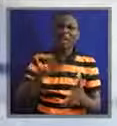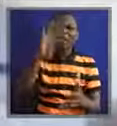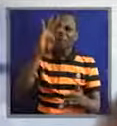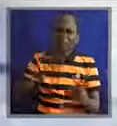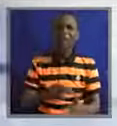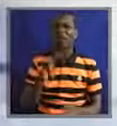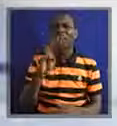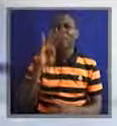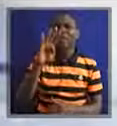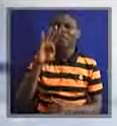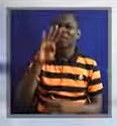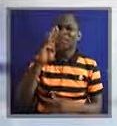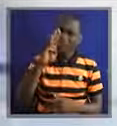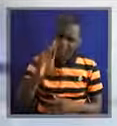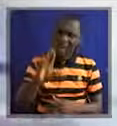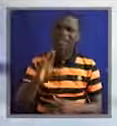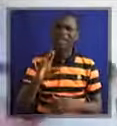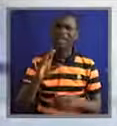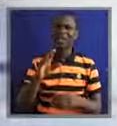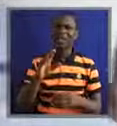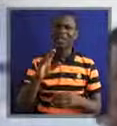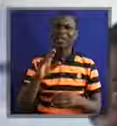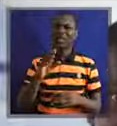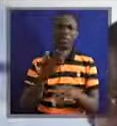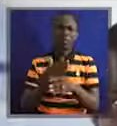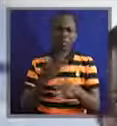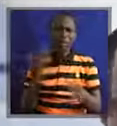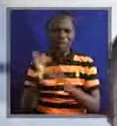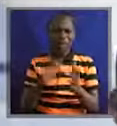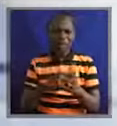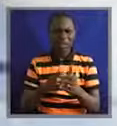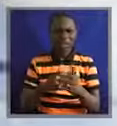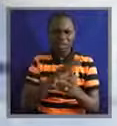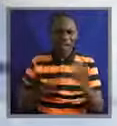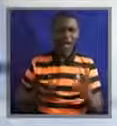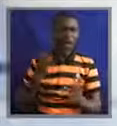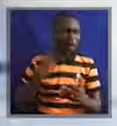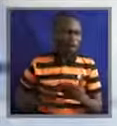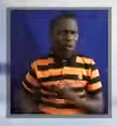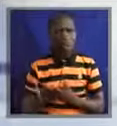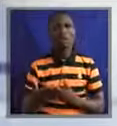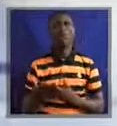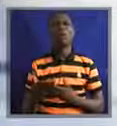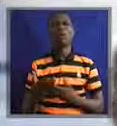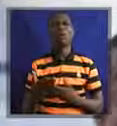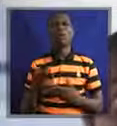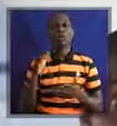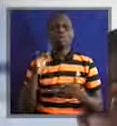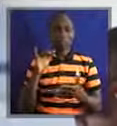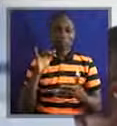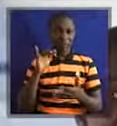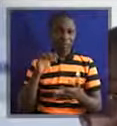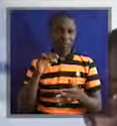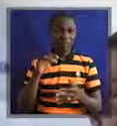3,000-4,000 BC e ba se mfie ba se empem miensa ansa na ye ba wo awurade Yesu Kristo no ana ono Abraham no ye den otena ase